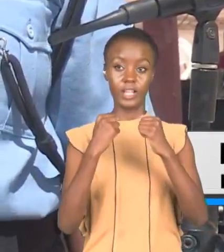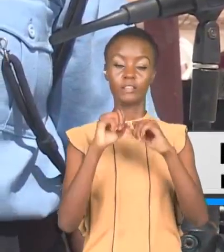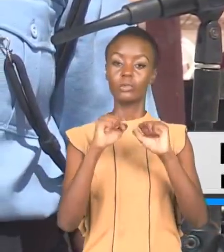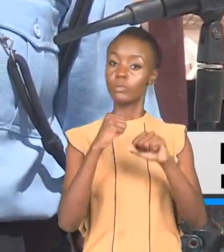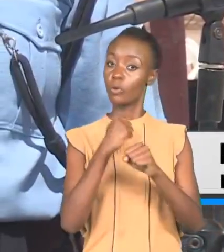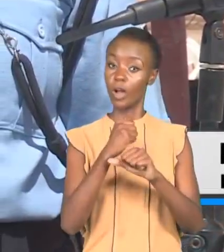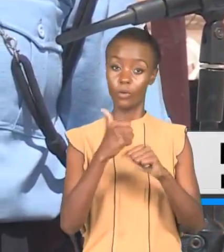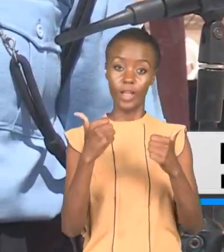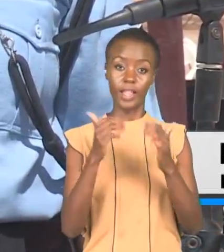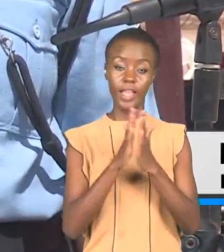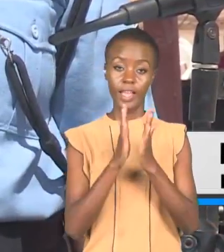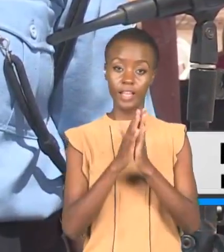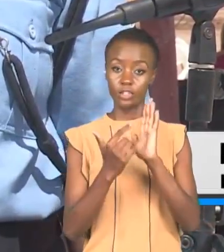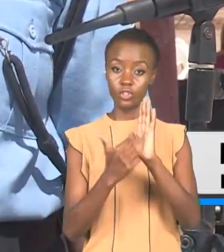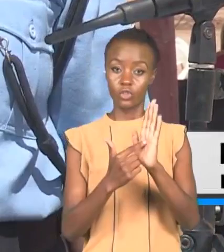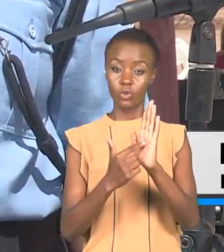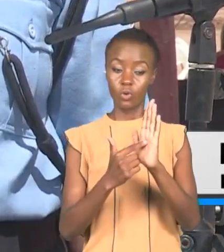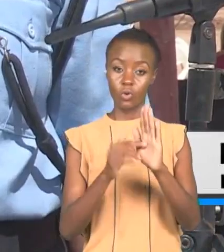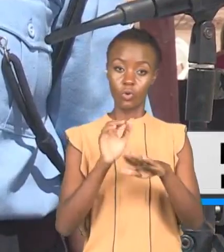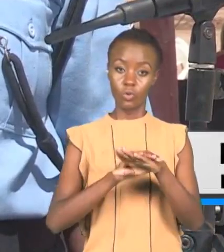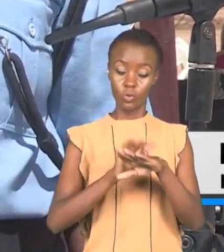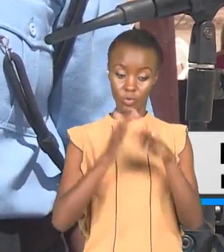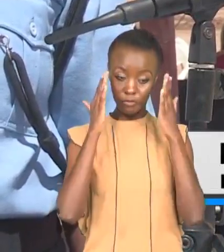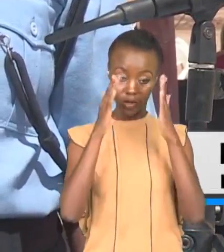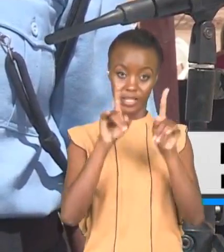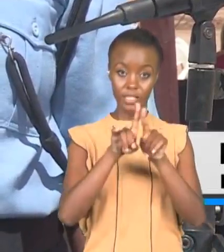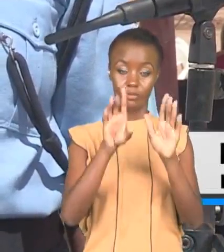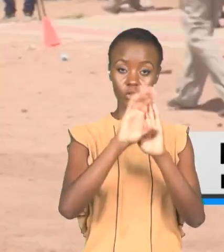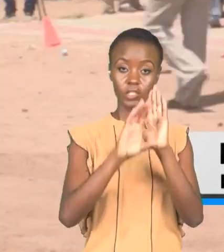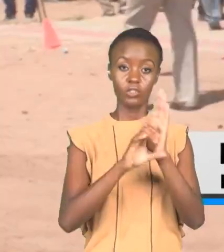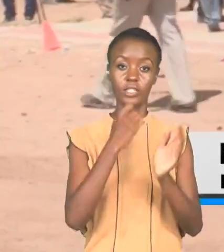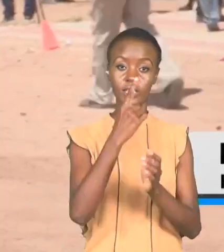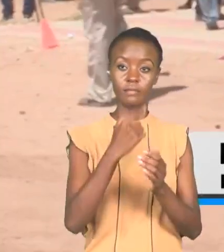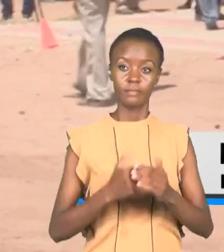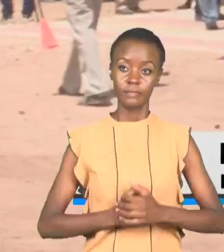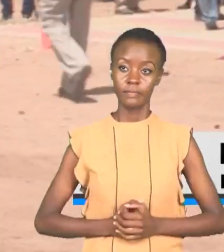perform with selfless devotion as the Constitution mandates you to do.